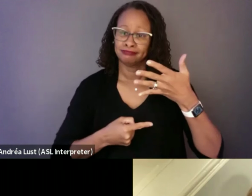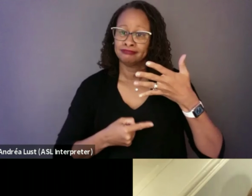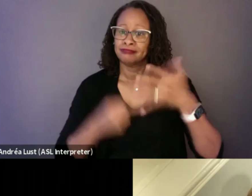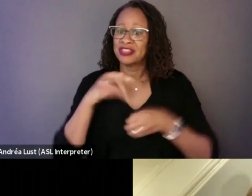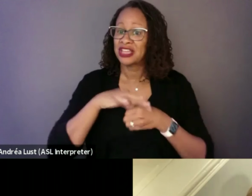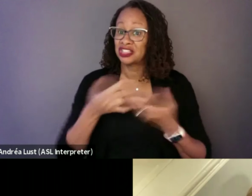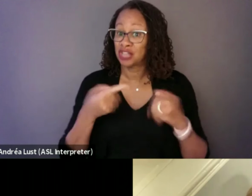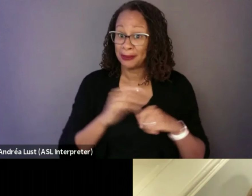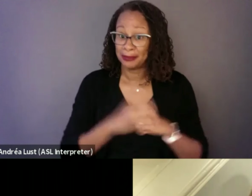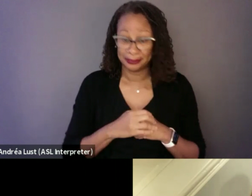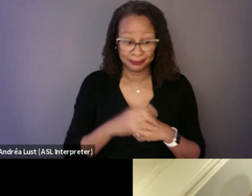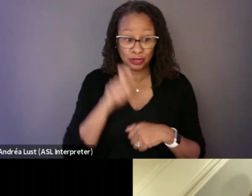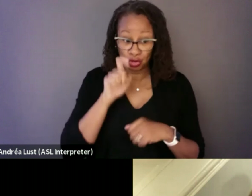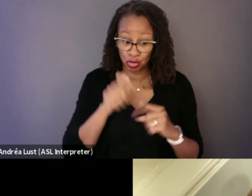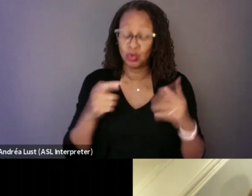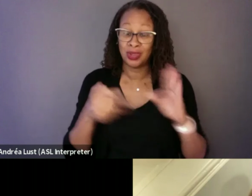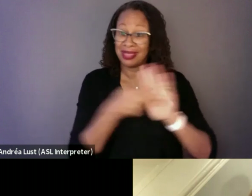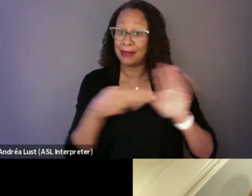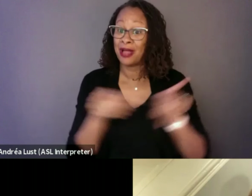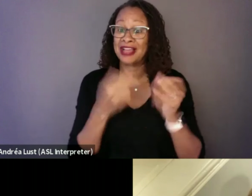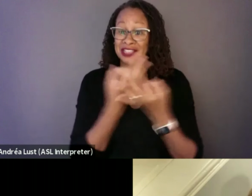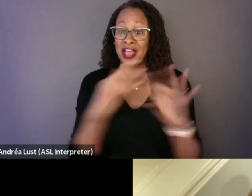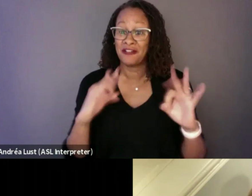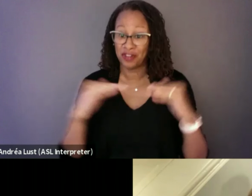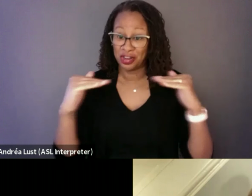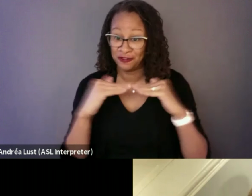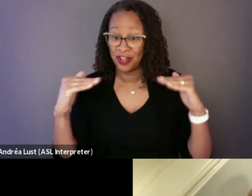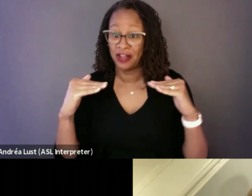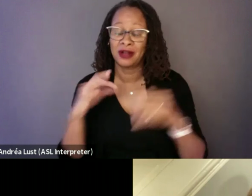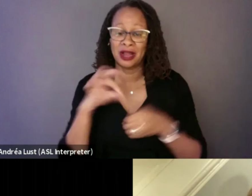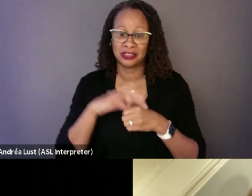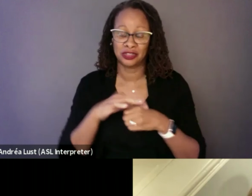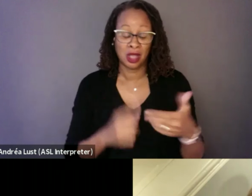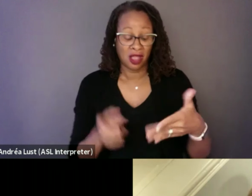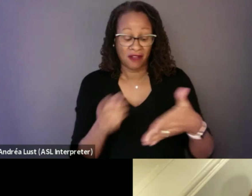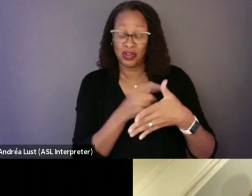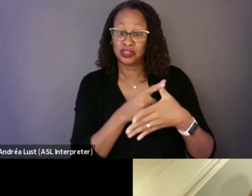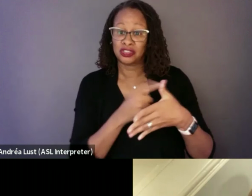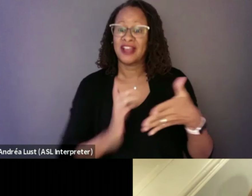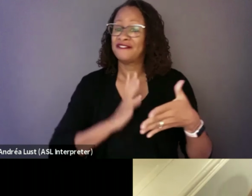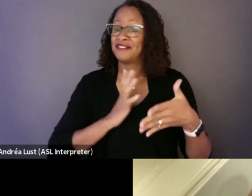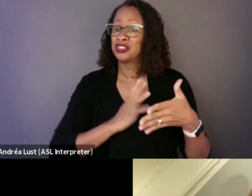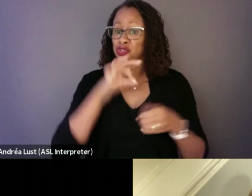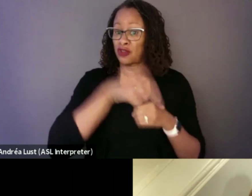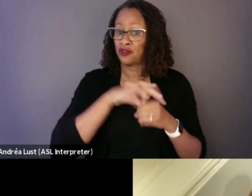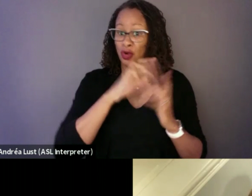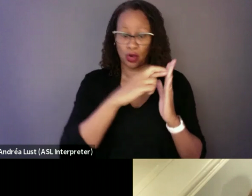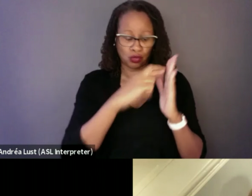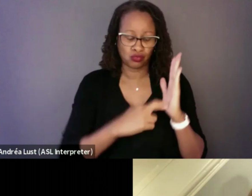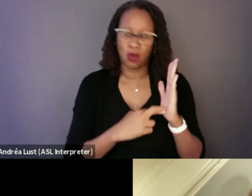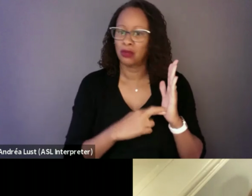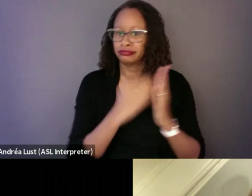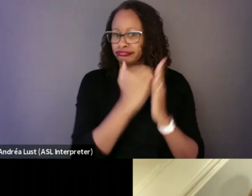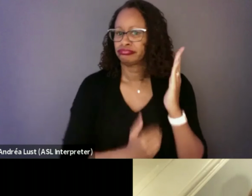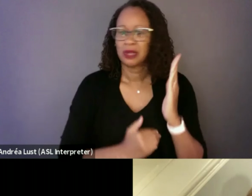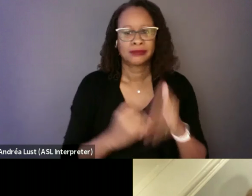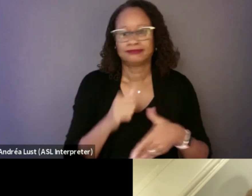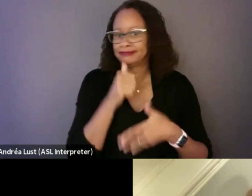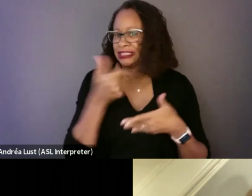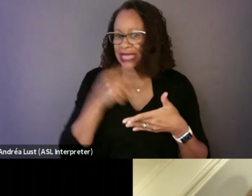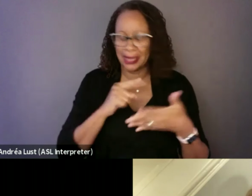fulfilled to have a free and fair election. One was an official voters roll. That did not happen. One was control with how